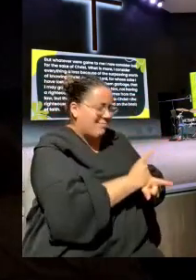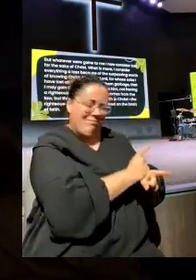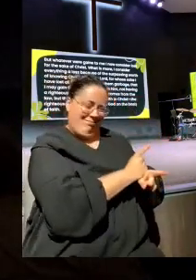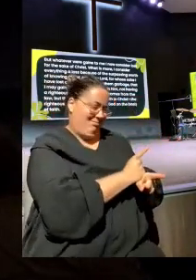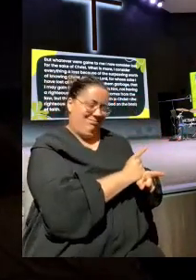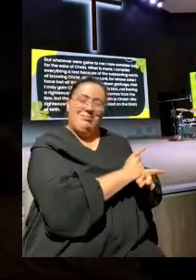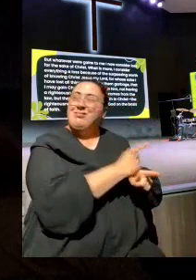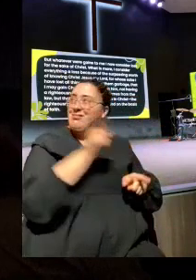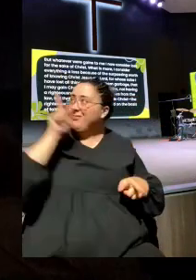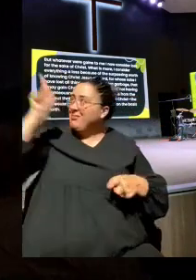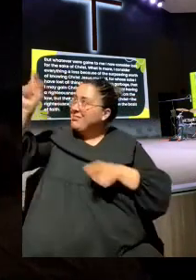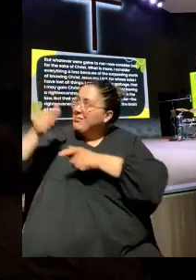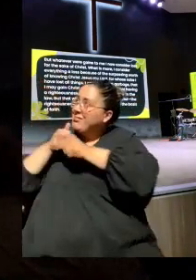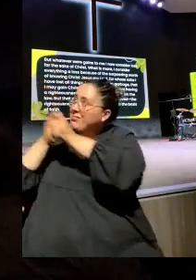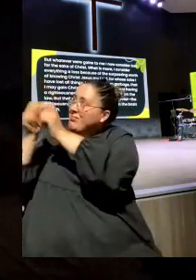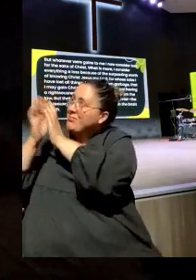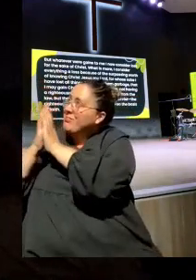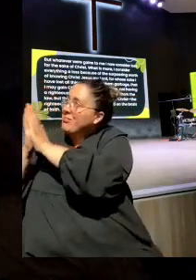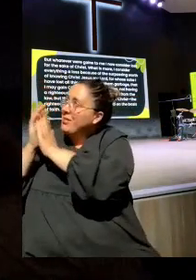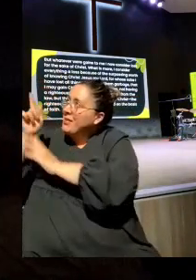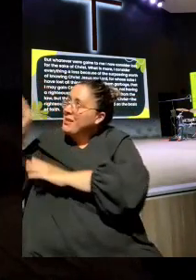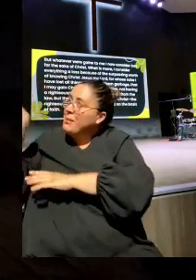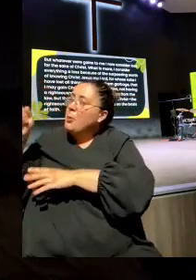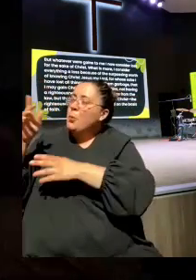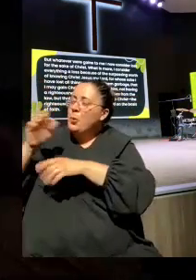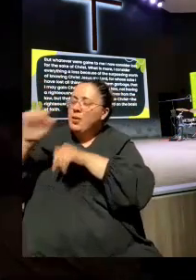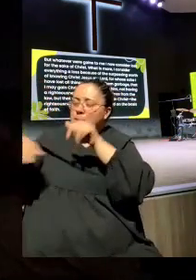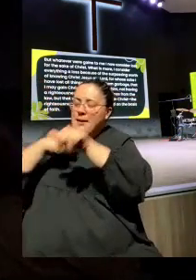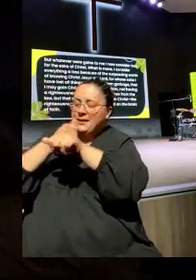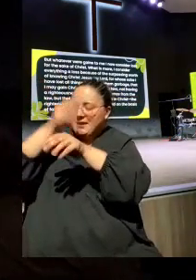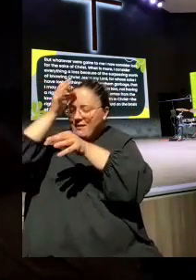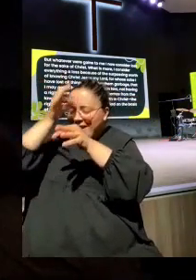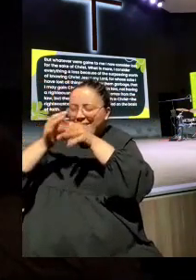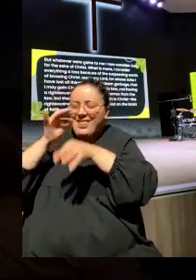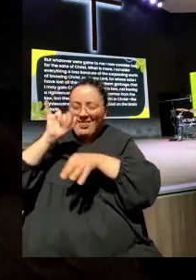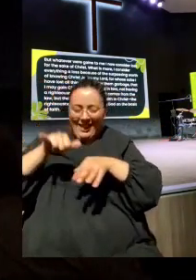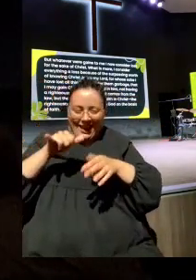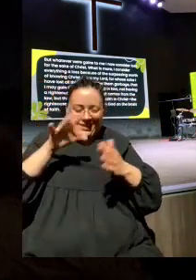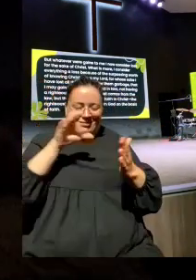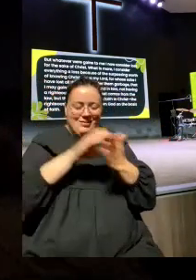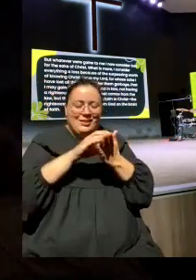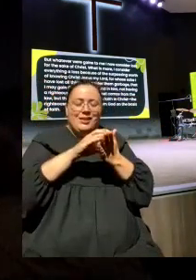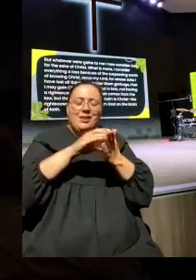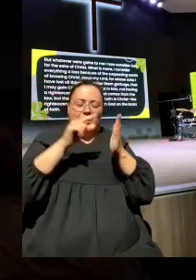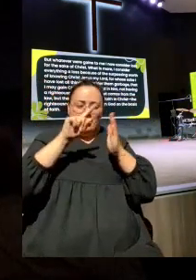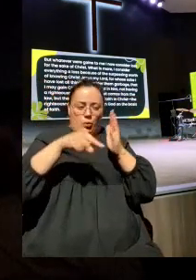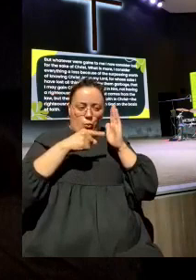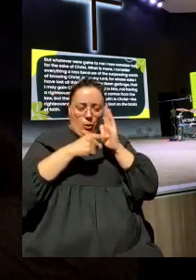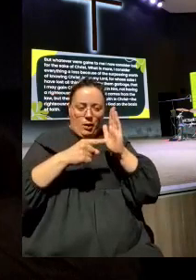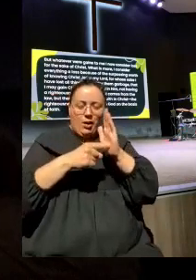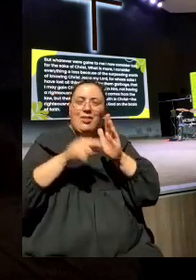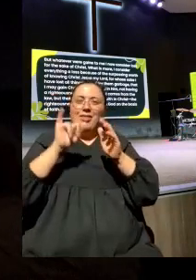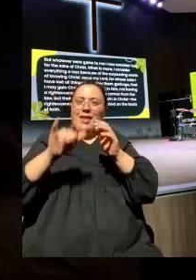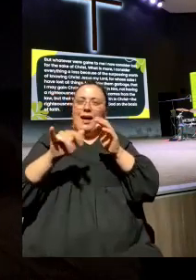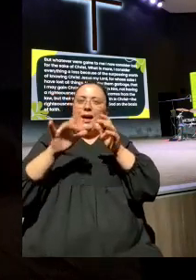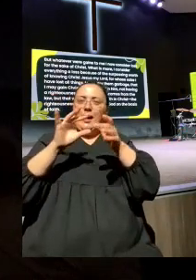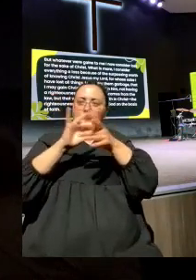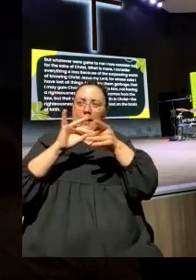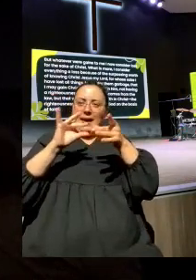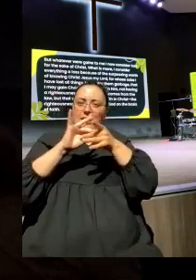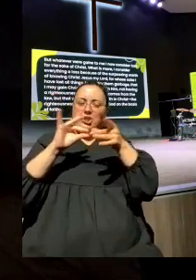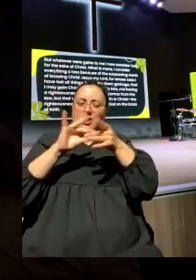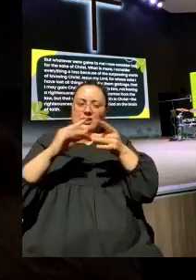from God and the basis of faith. And that is an incredible role model. That passage has inspired me throughout my